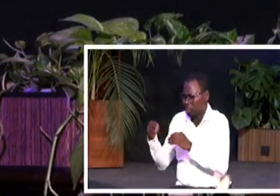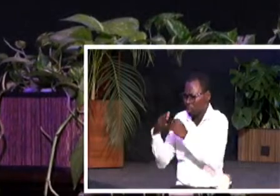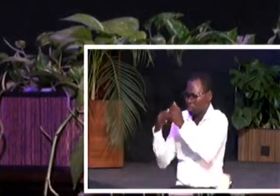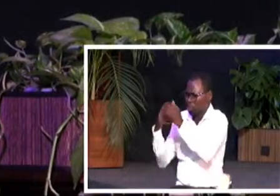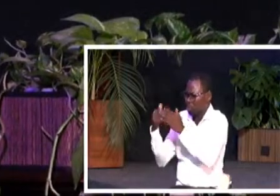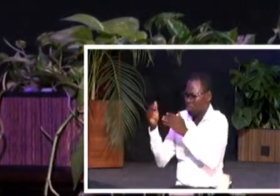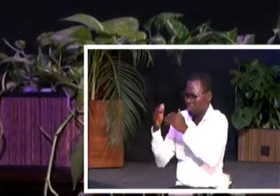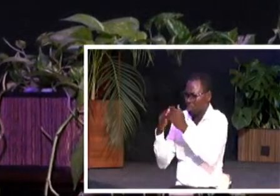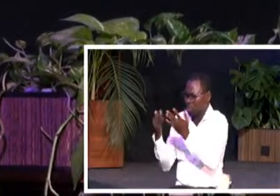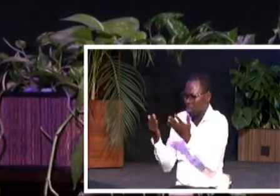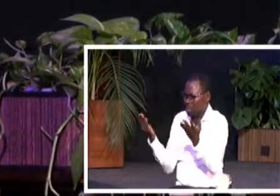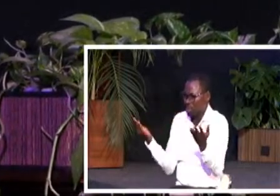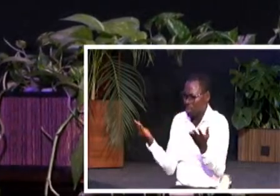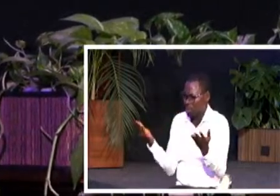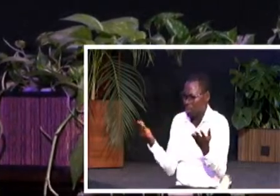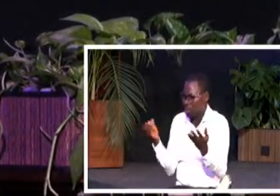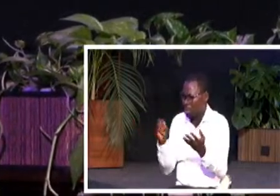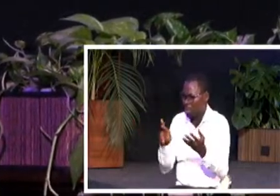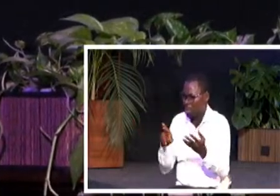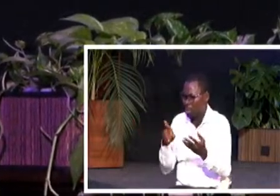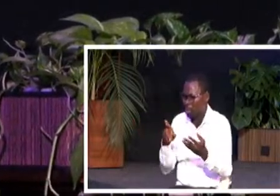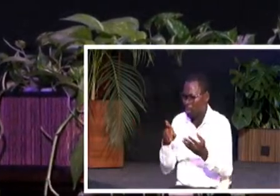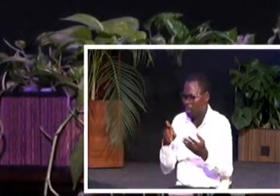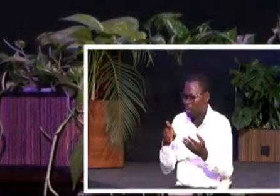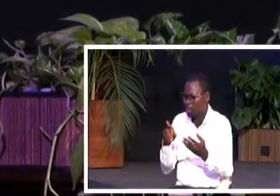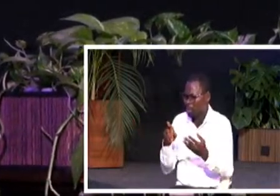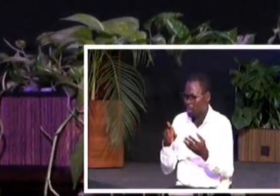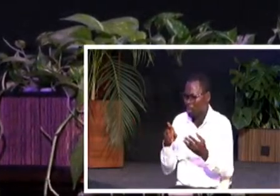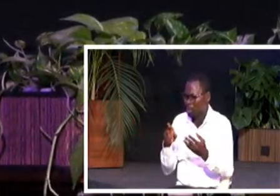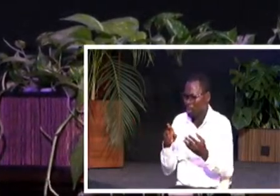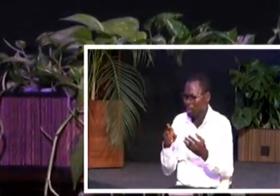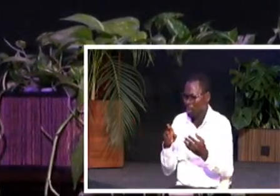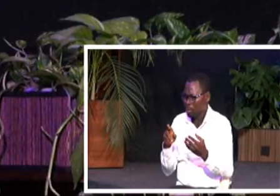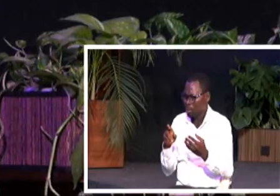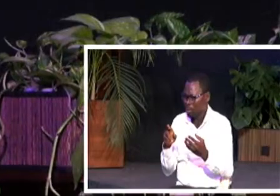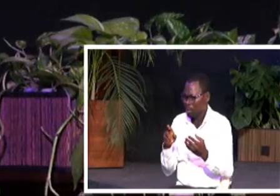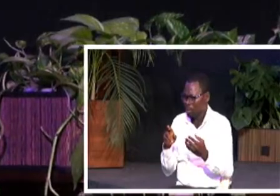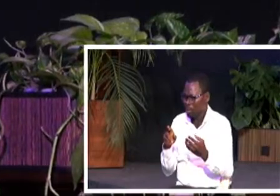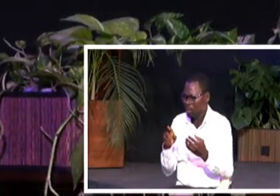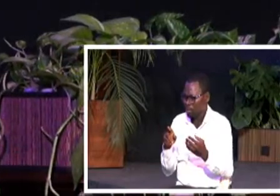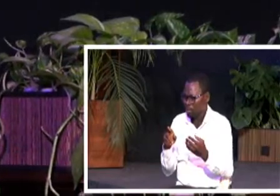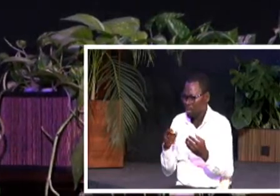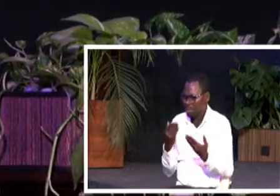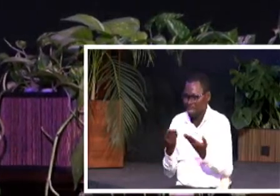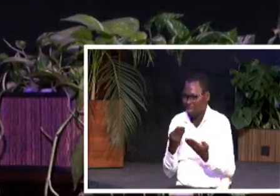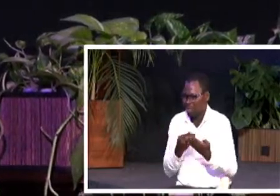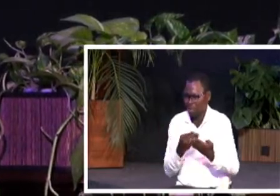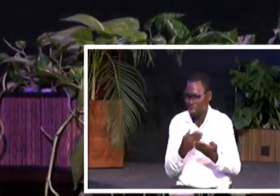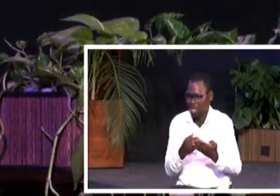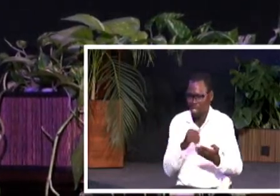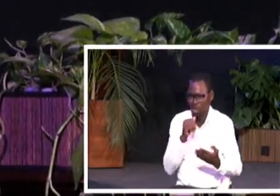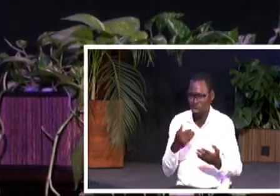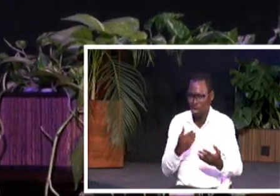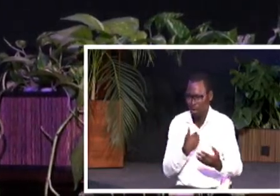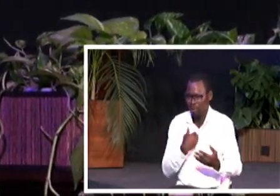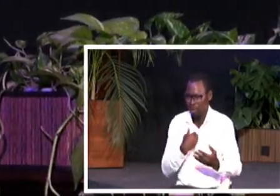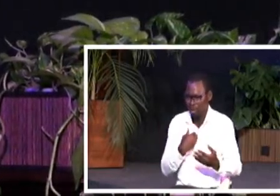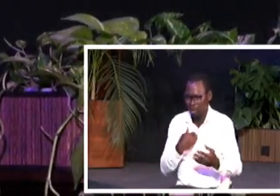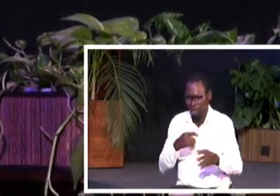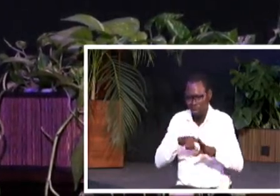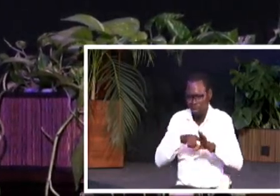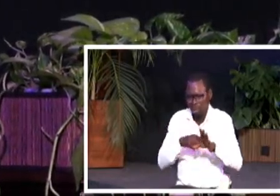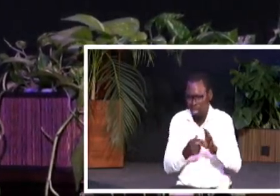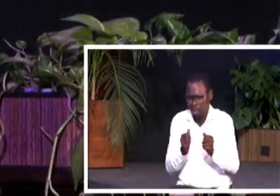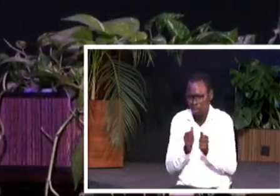will be certified or approved by Bank of Ghana, you may not have that. So start with a website. Start with social